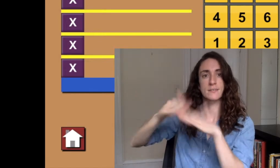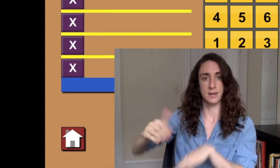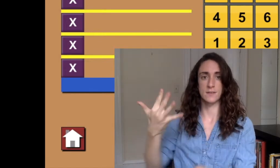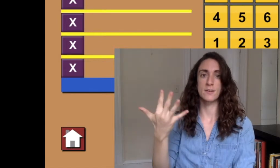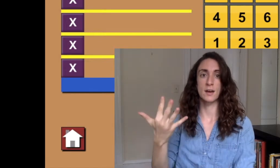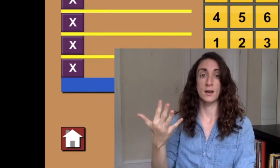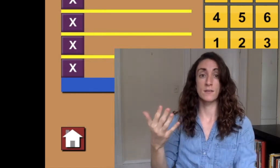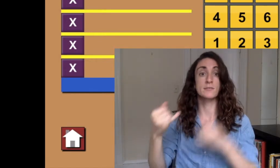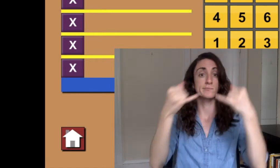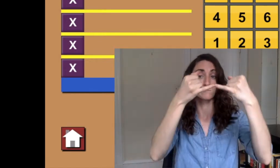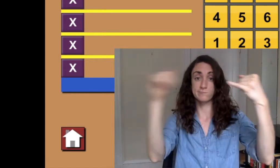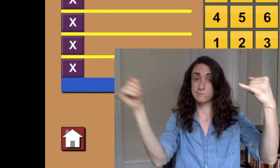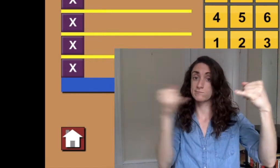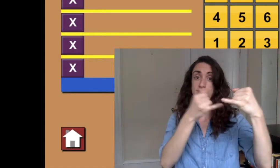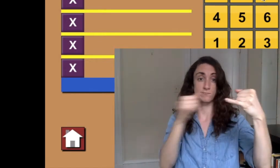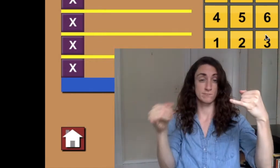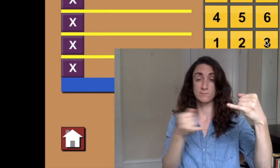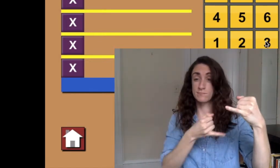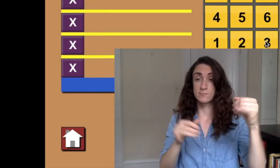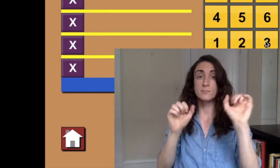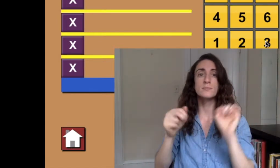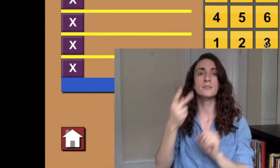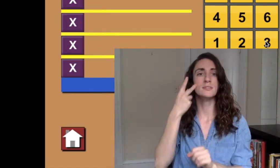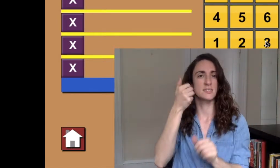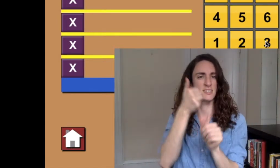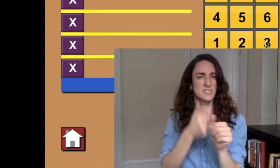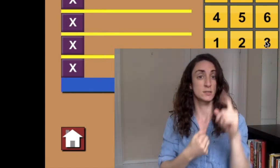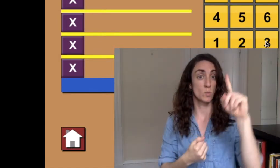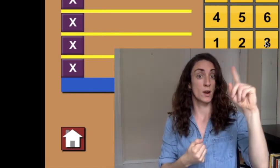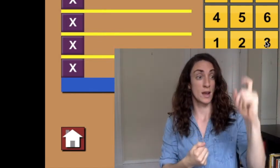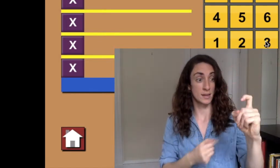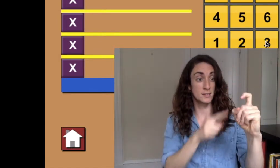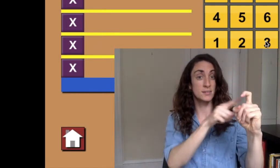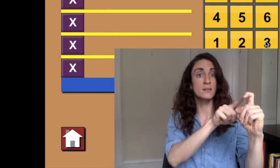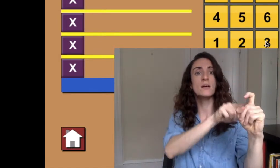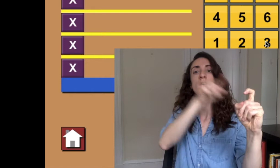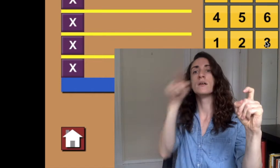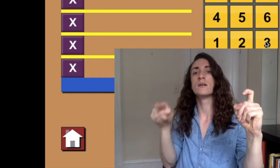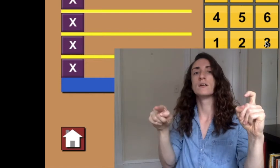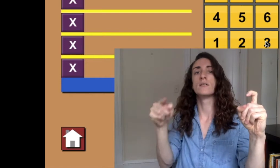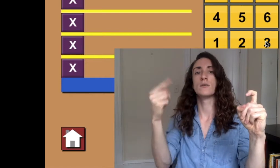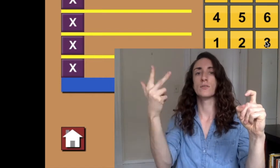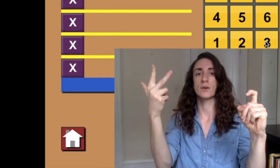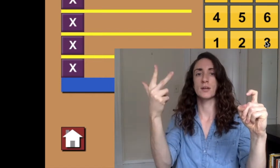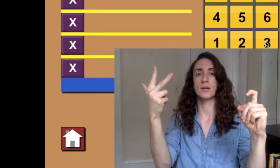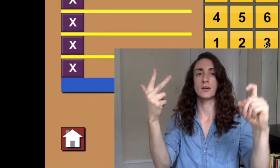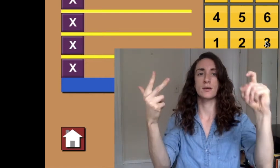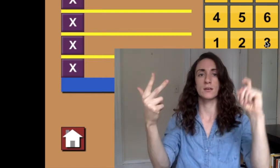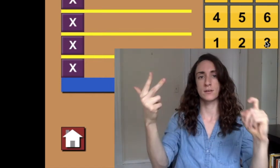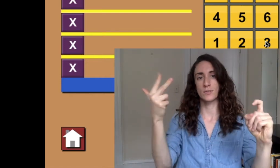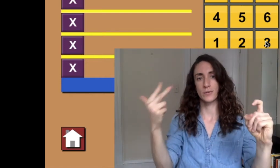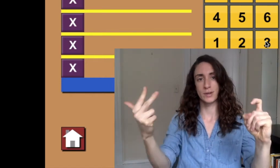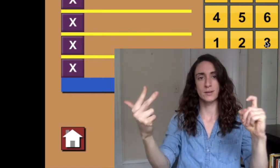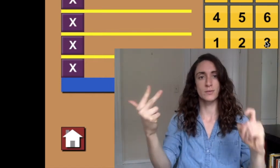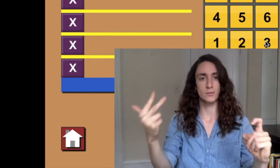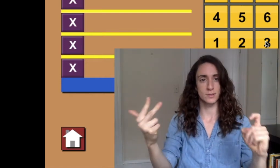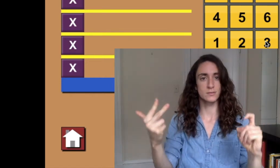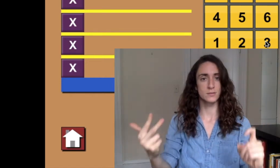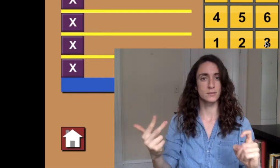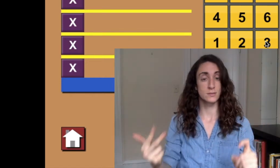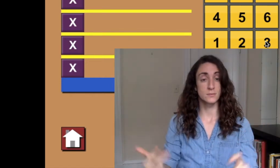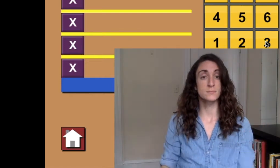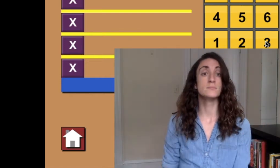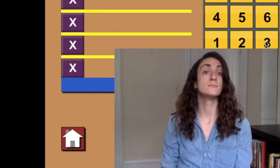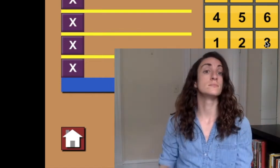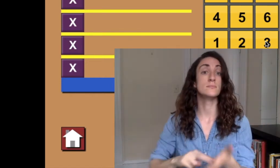same thing to the other side and divide 15 by 5. So we can represent that visually with these lines here, and then we can see that for each x, it